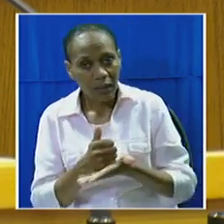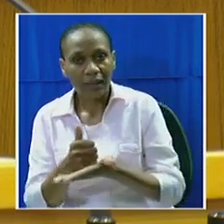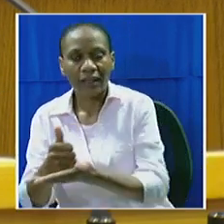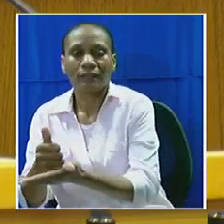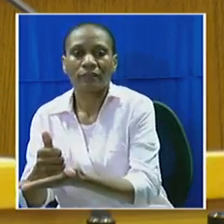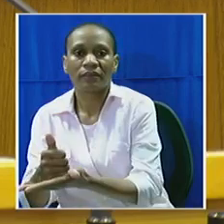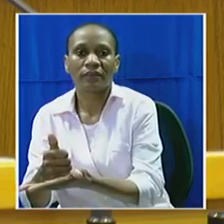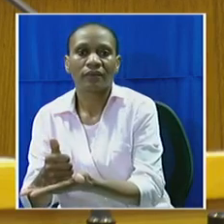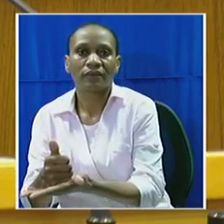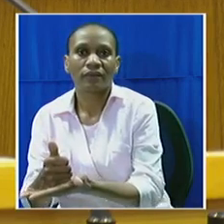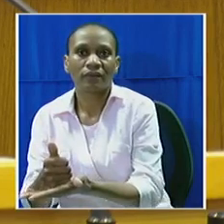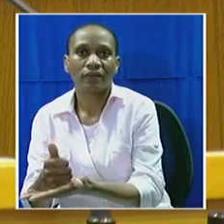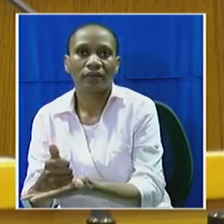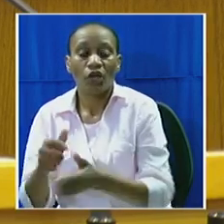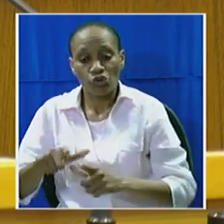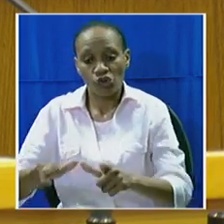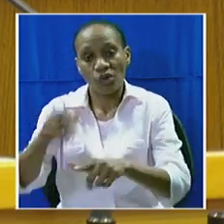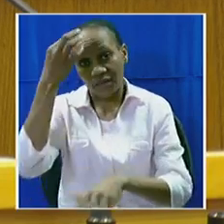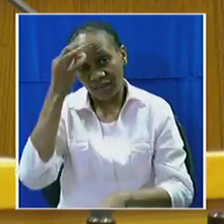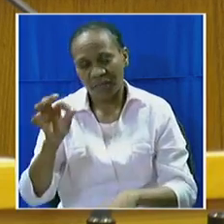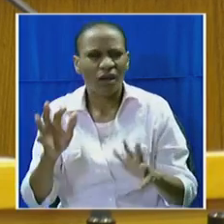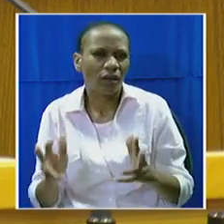assist local government